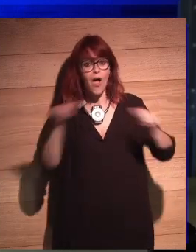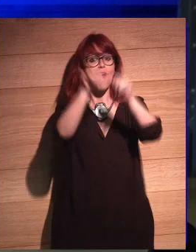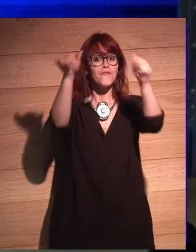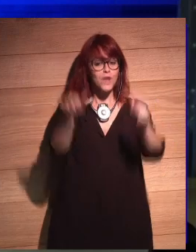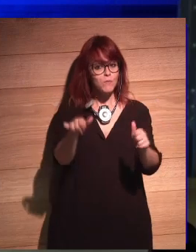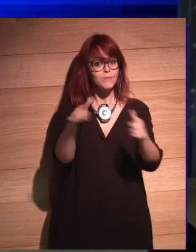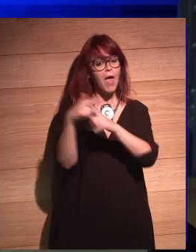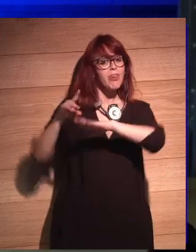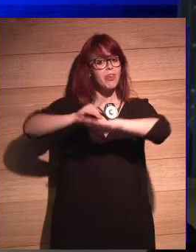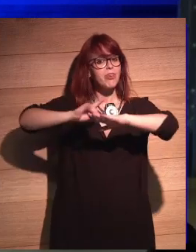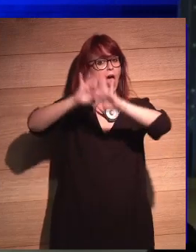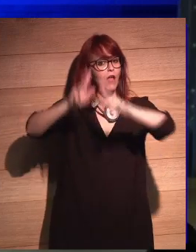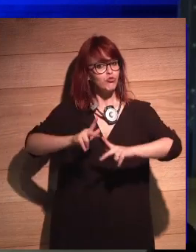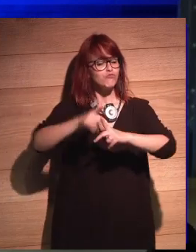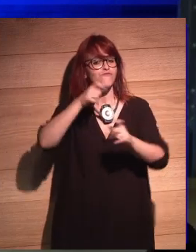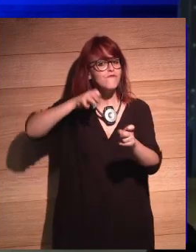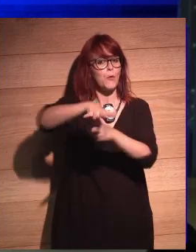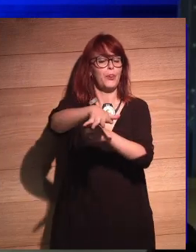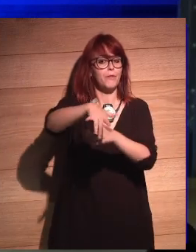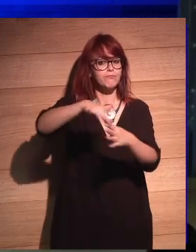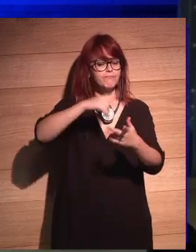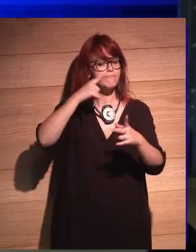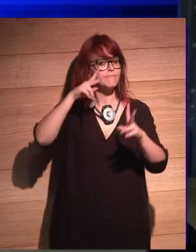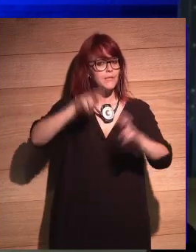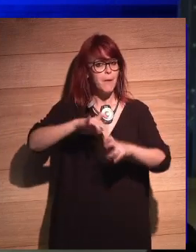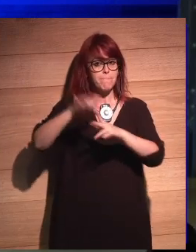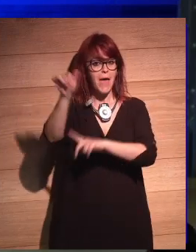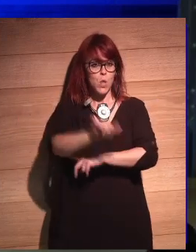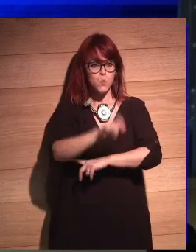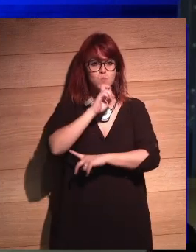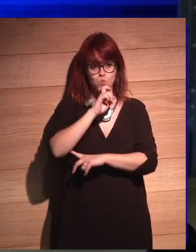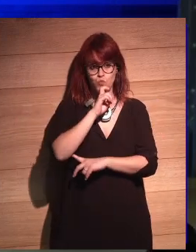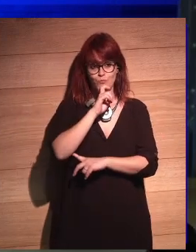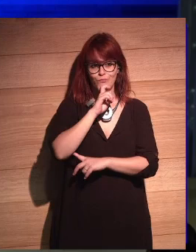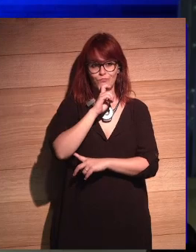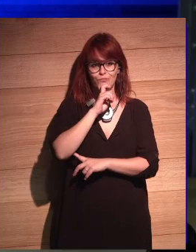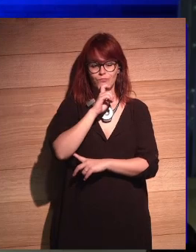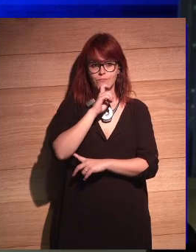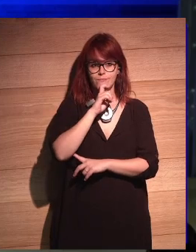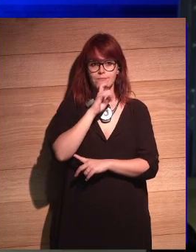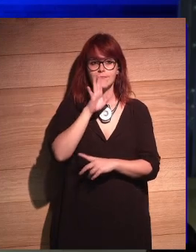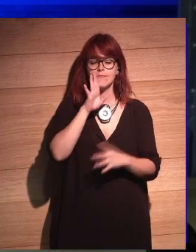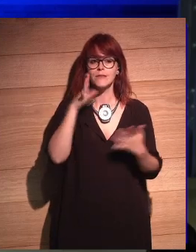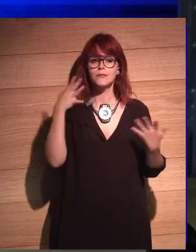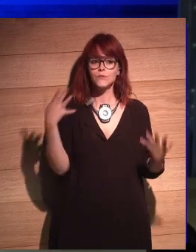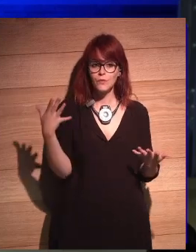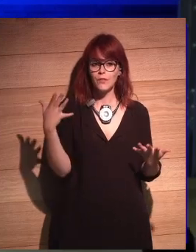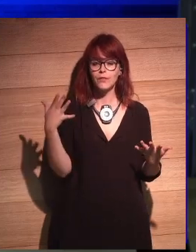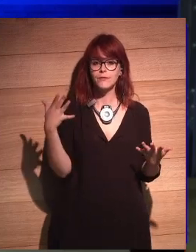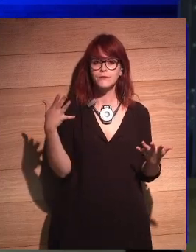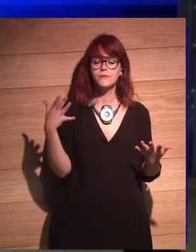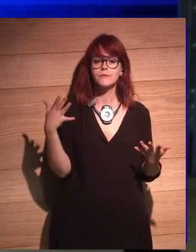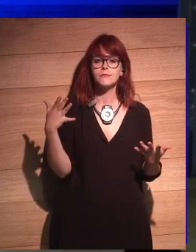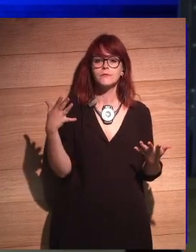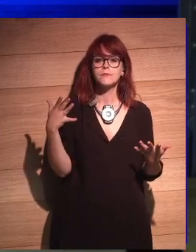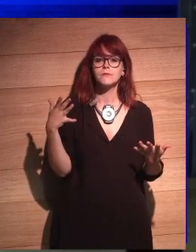So we also printed out a receipt as well, which was nice for you to take away, to give you a little insight into what else was